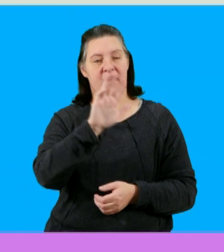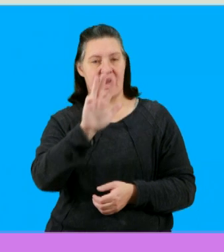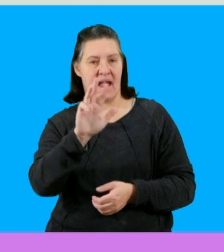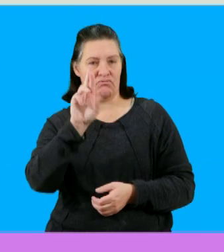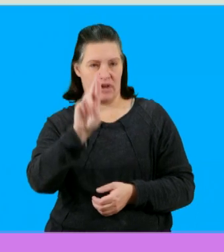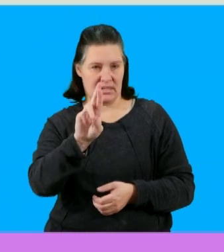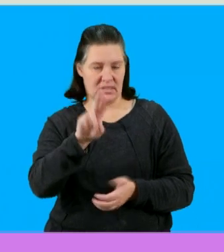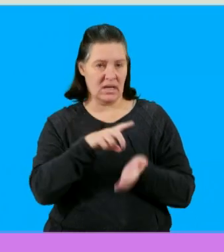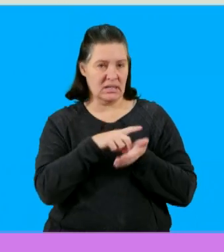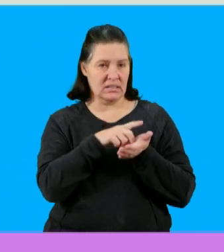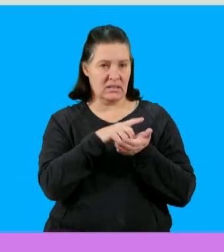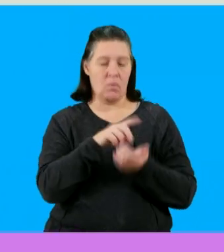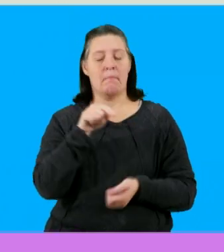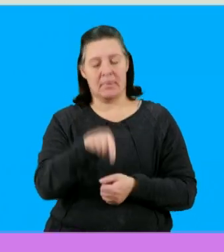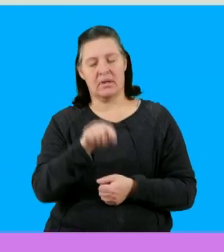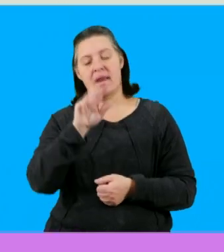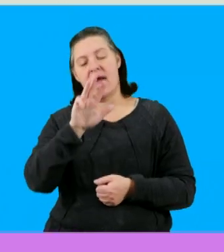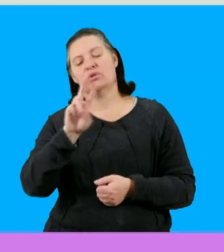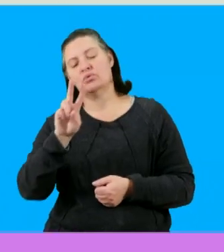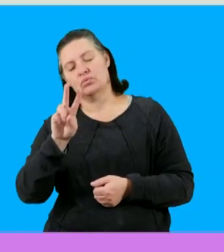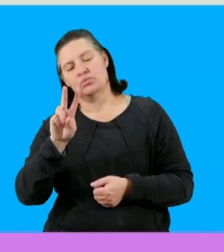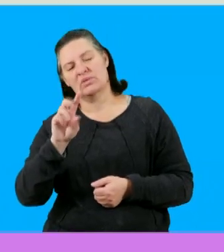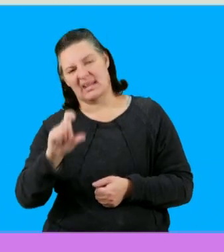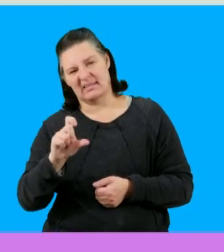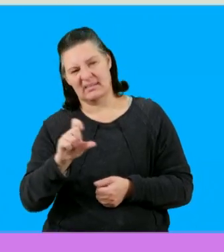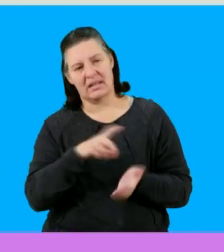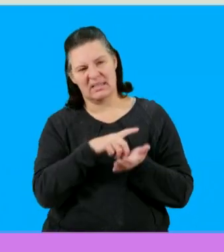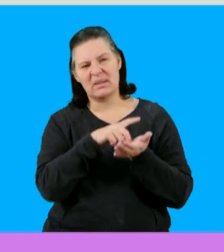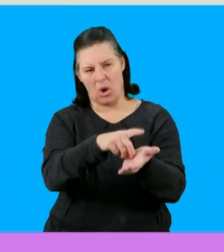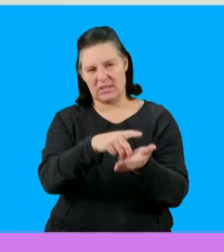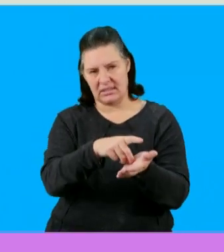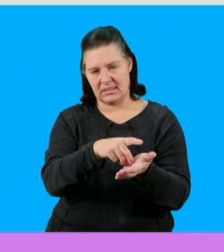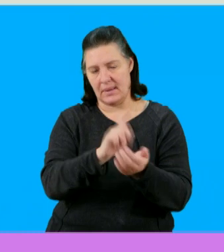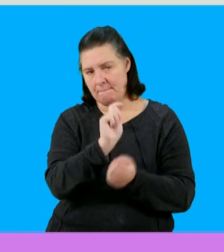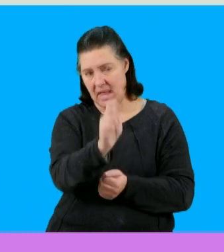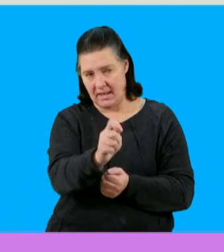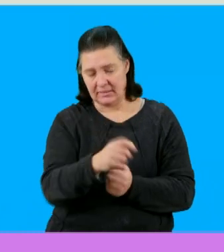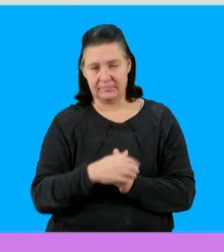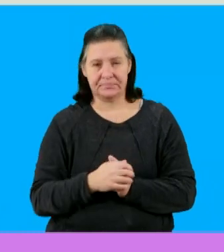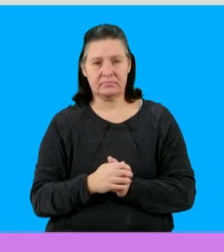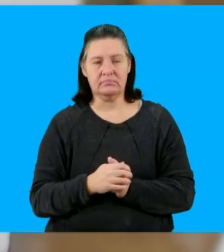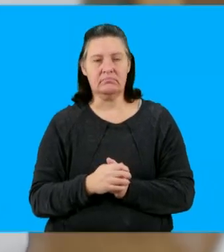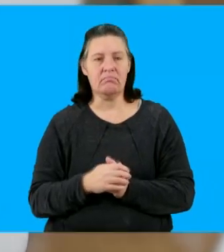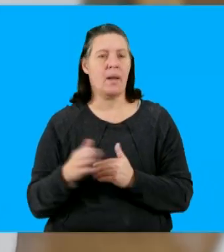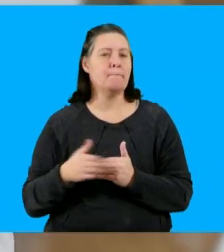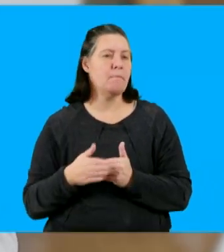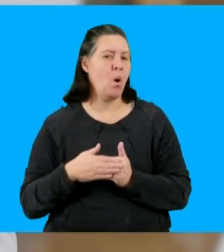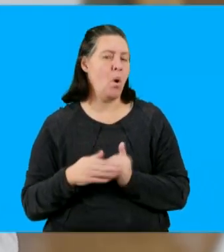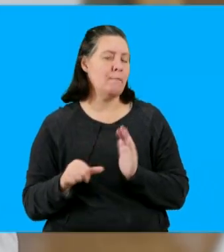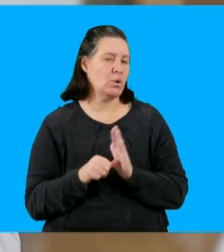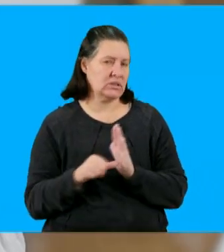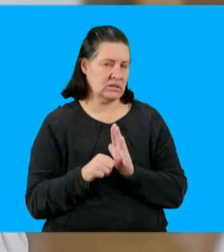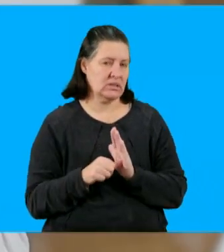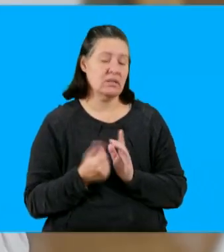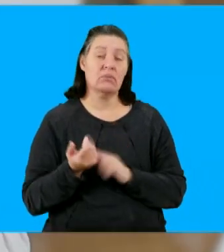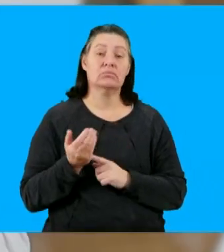159 Rand and 92 cents. Right, so that's the deposit that she needs to pay. But what else is important